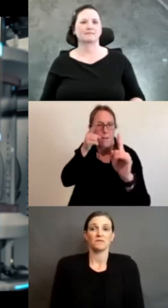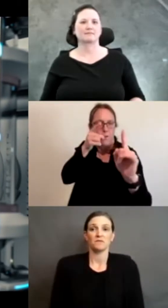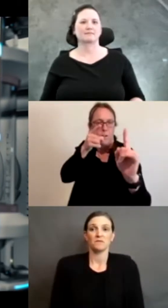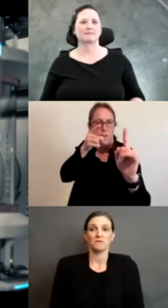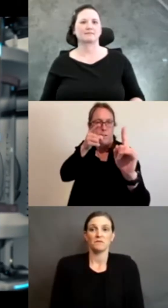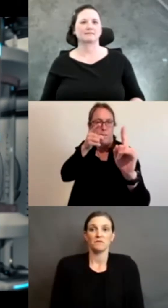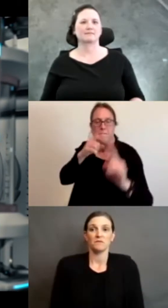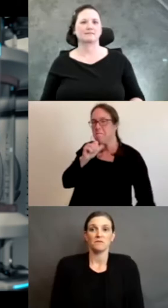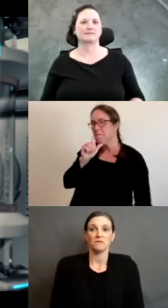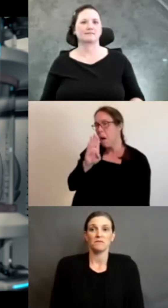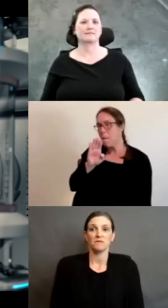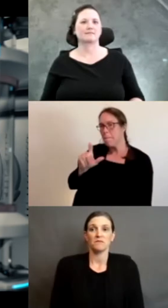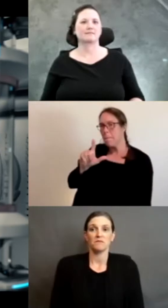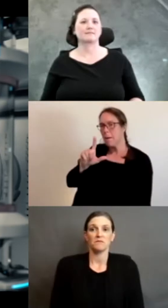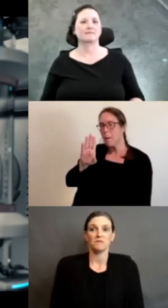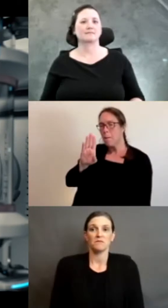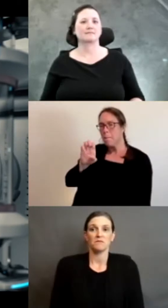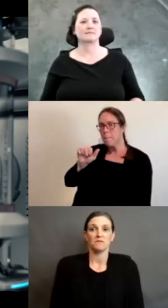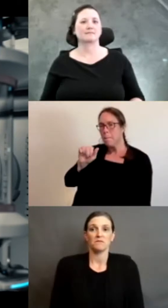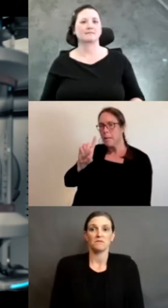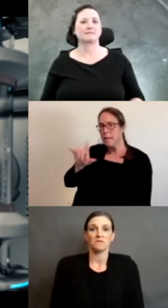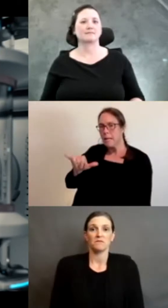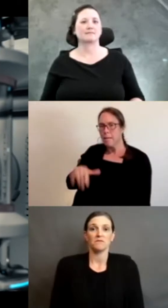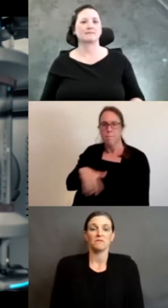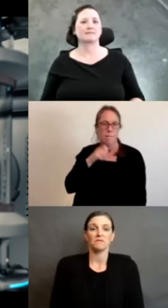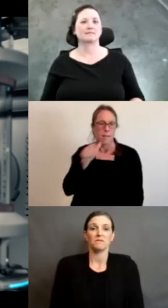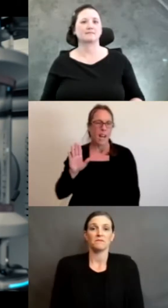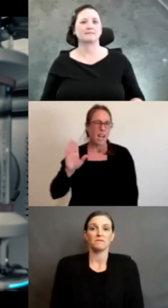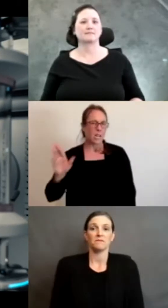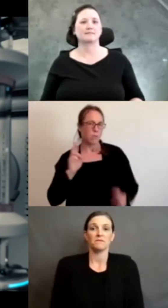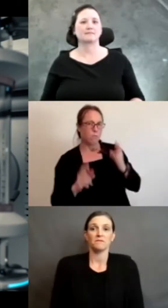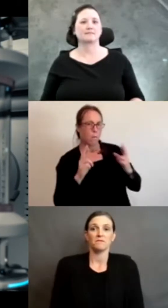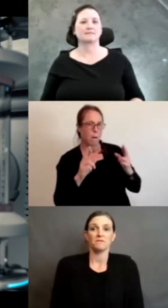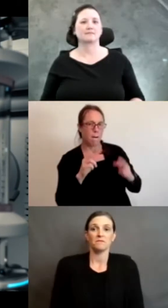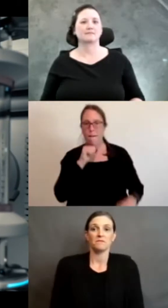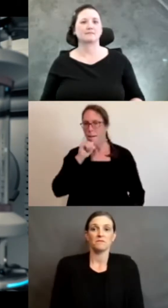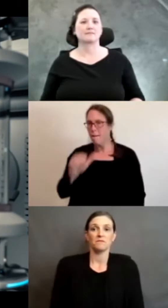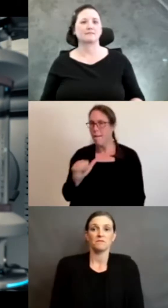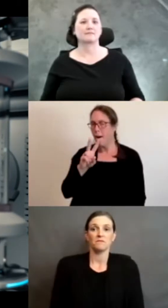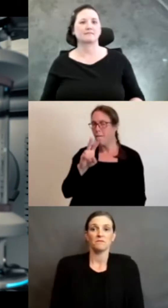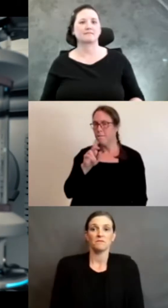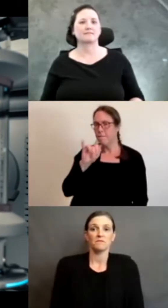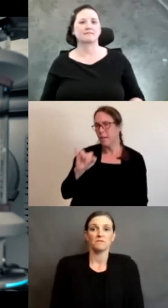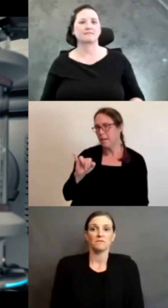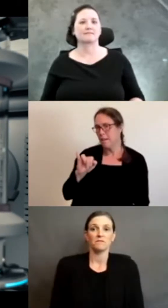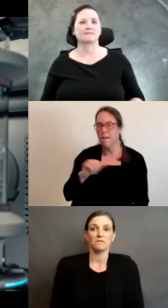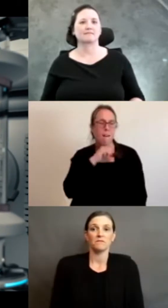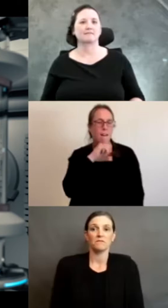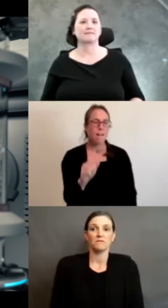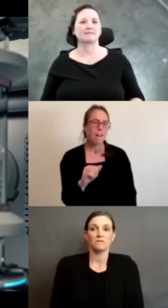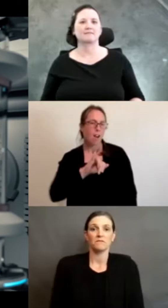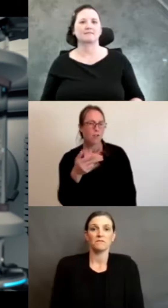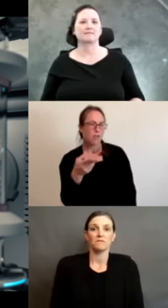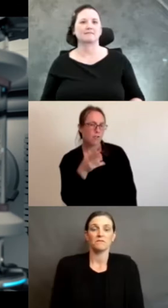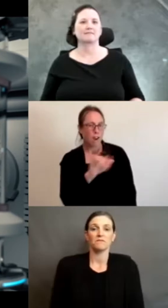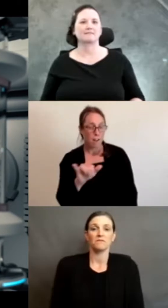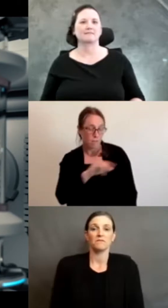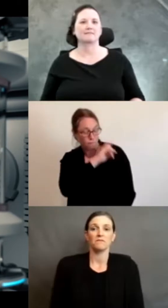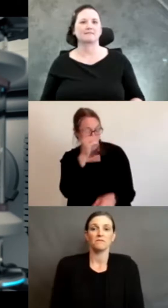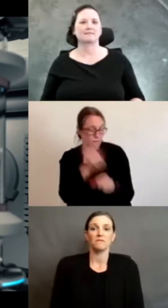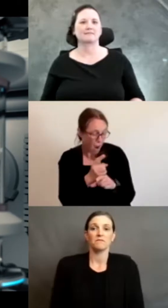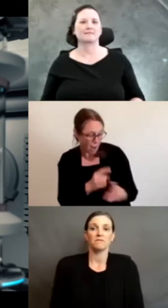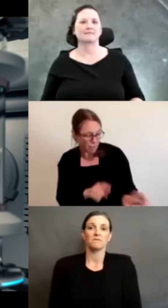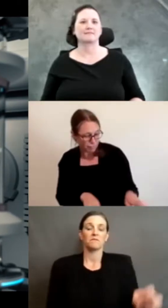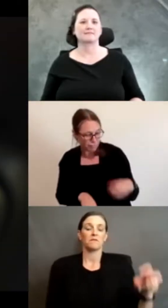not his robot, not Vicky, and not little Johnny, right? Reeven smiles at the